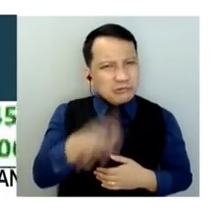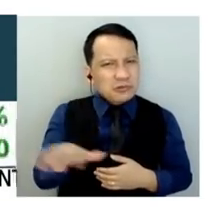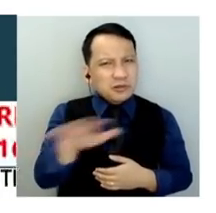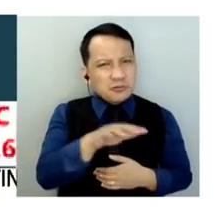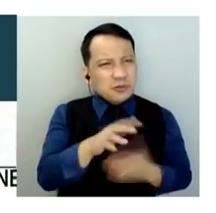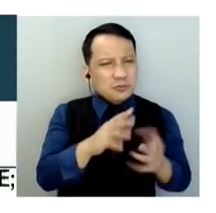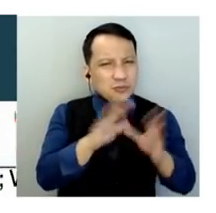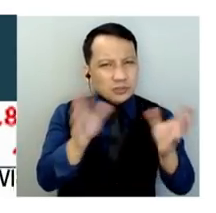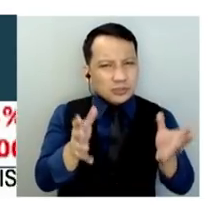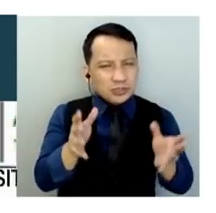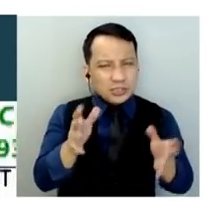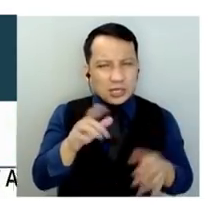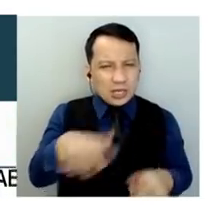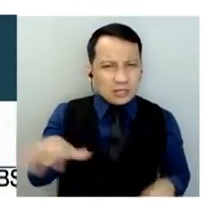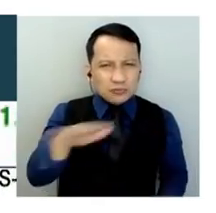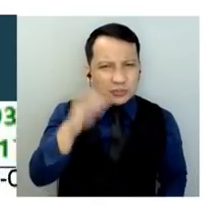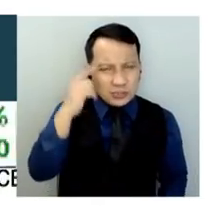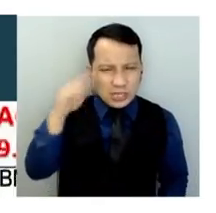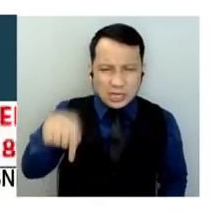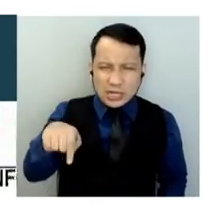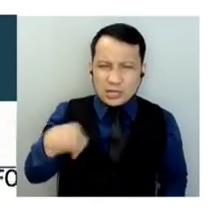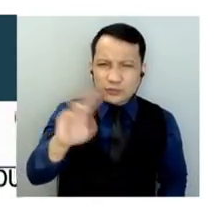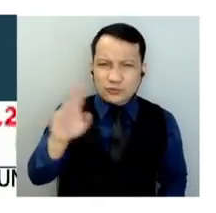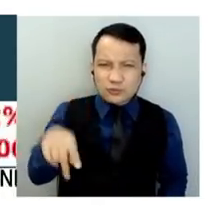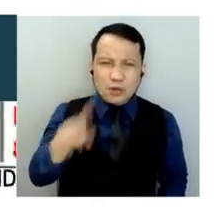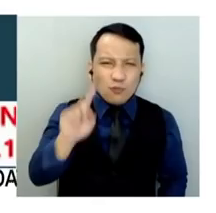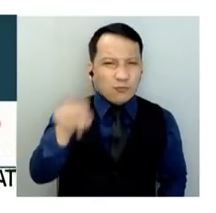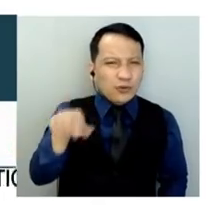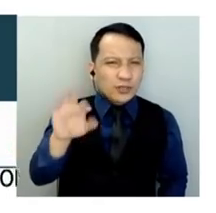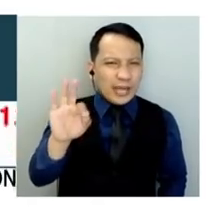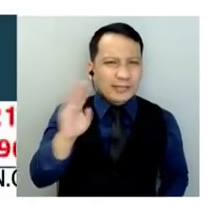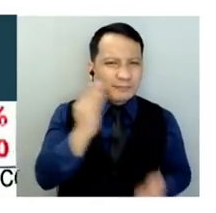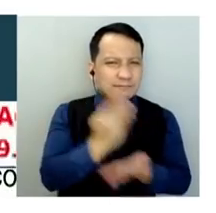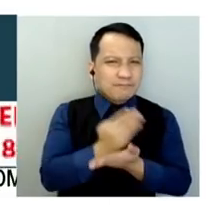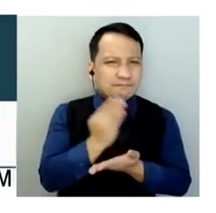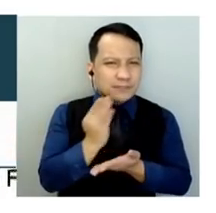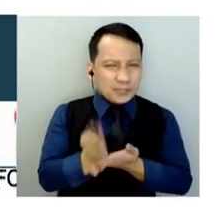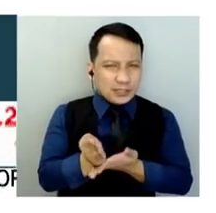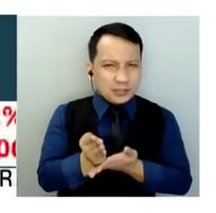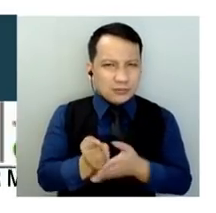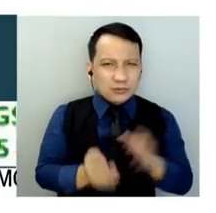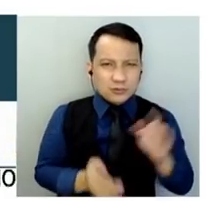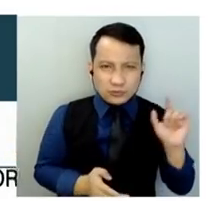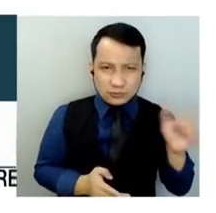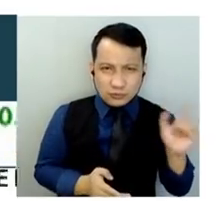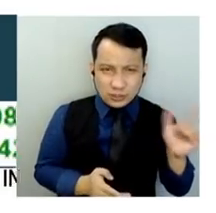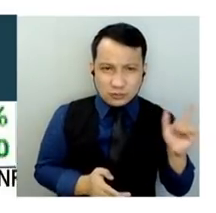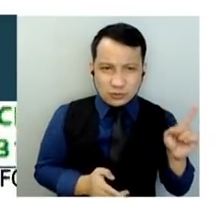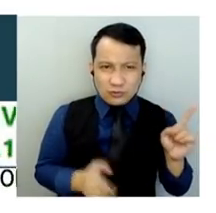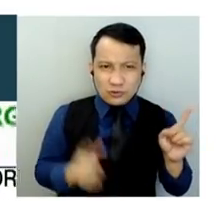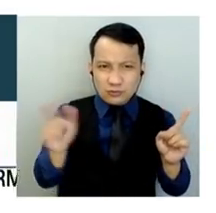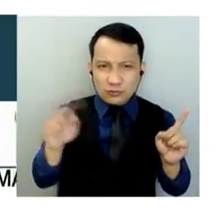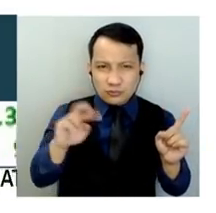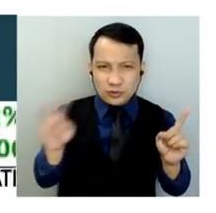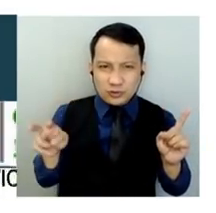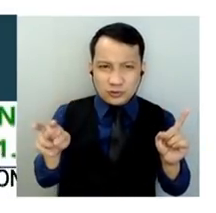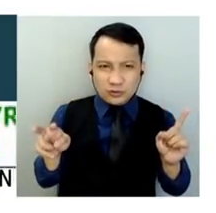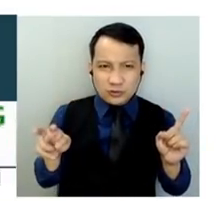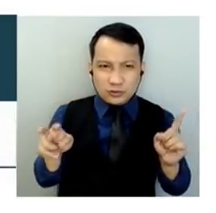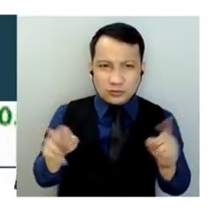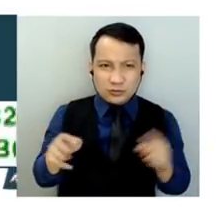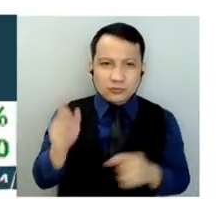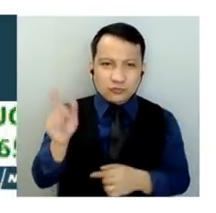1.9 billion. And for late release for 2021 or 2022?